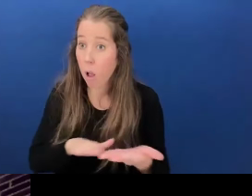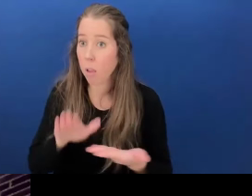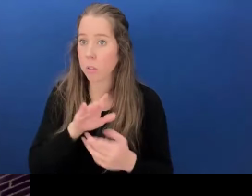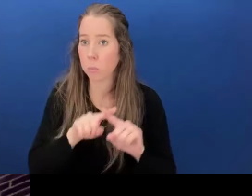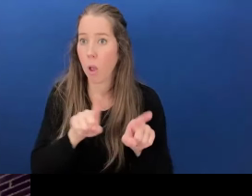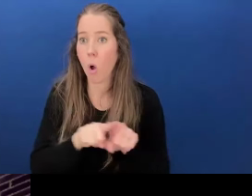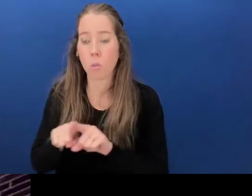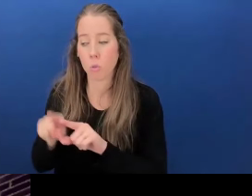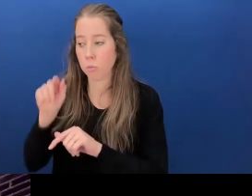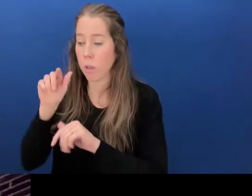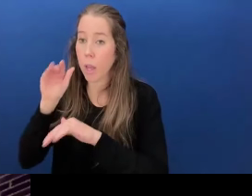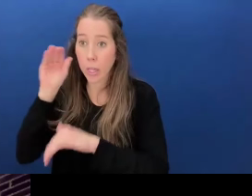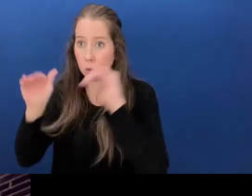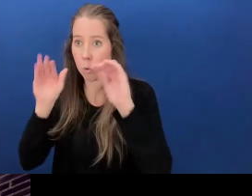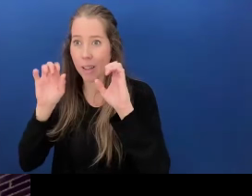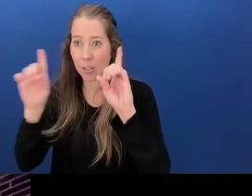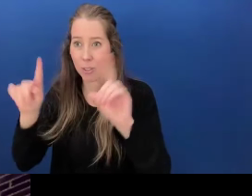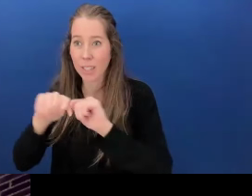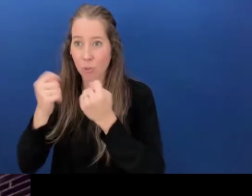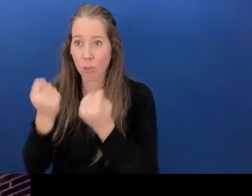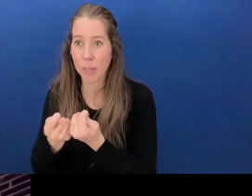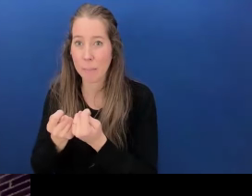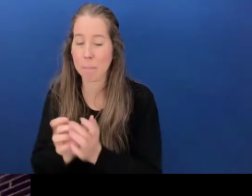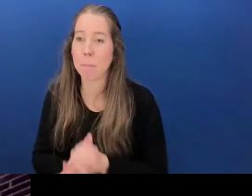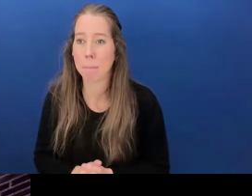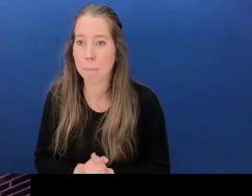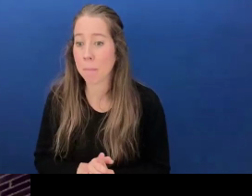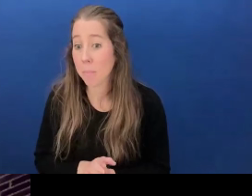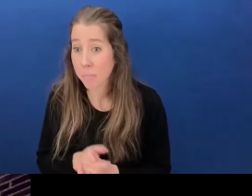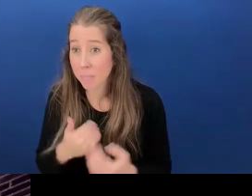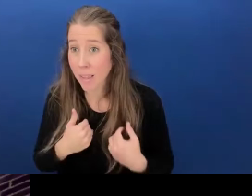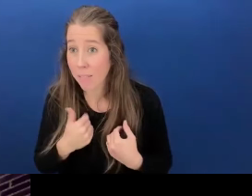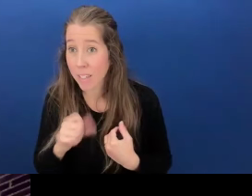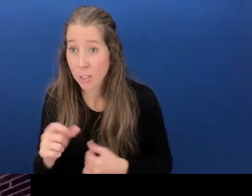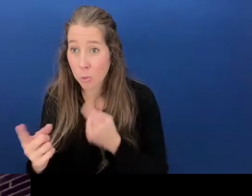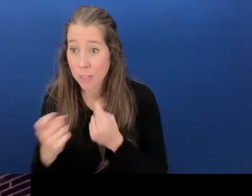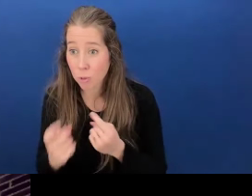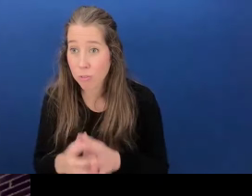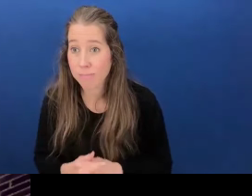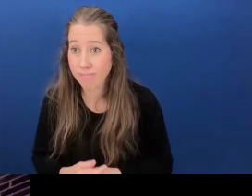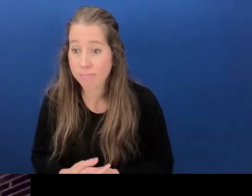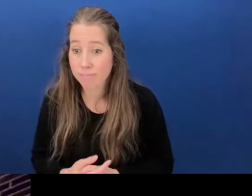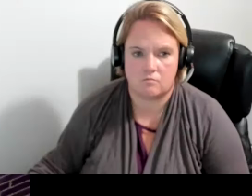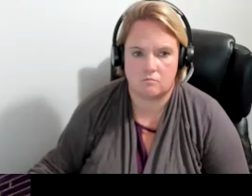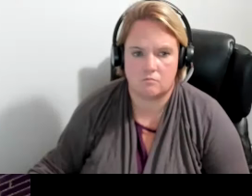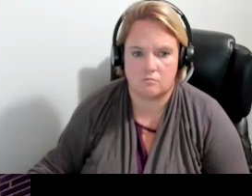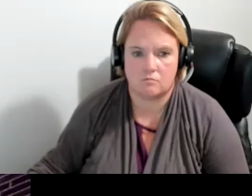adult education team that's going out there. So do you guys have any questions?